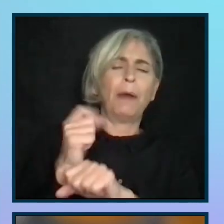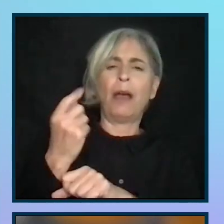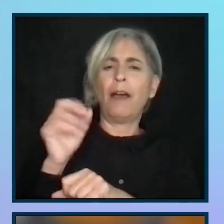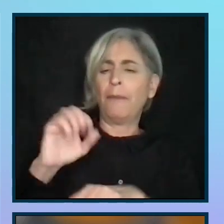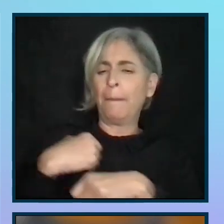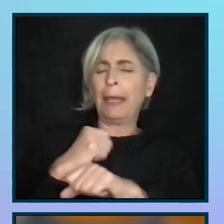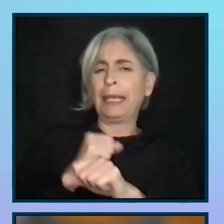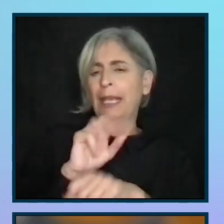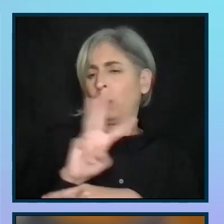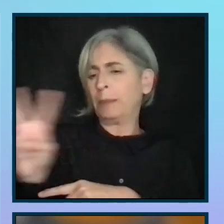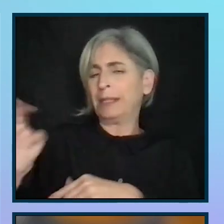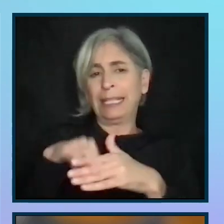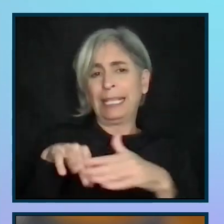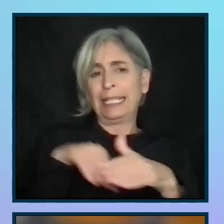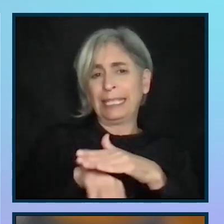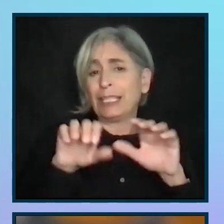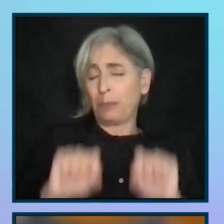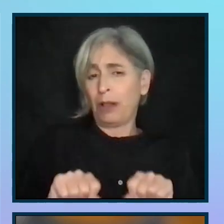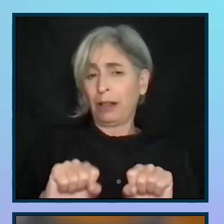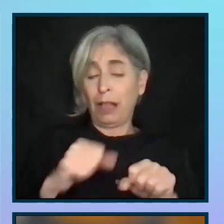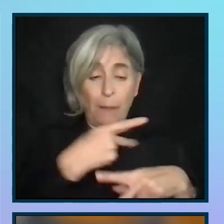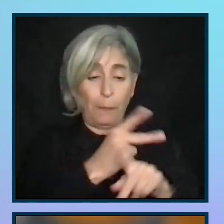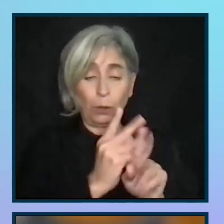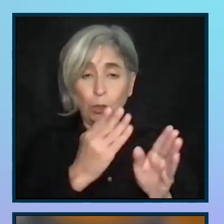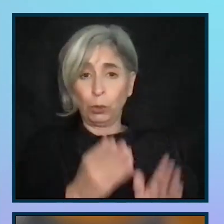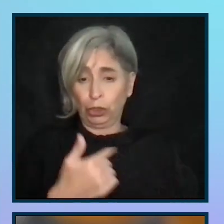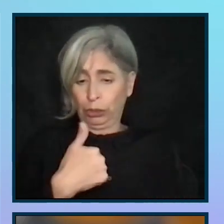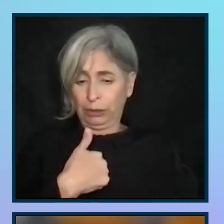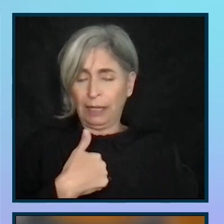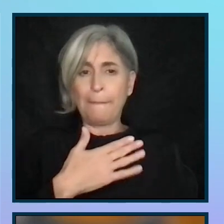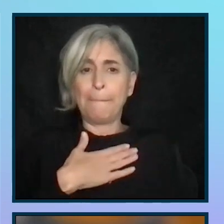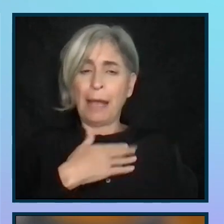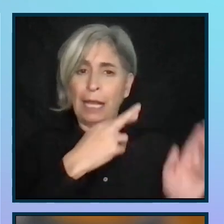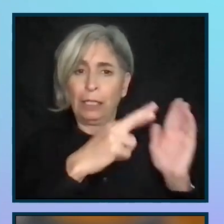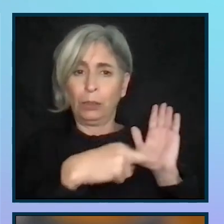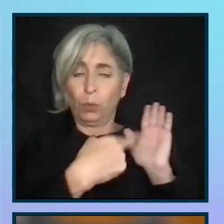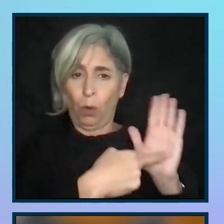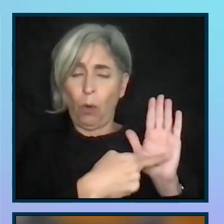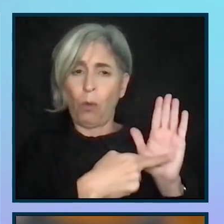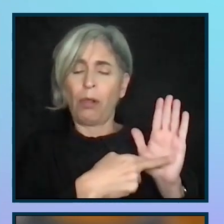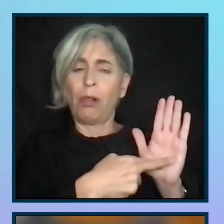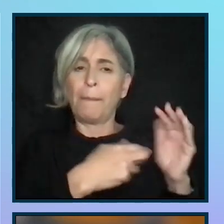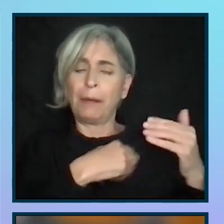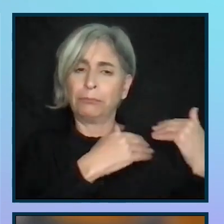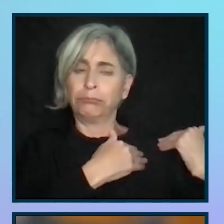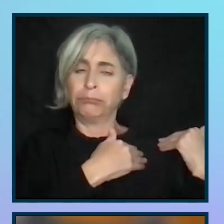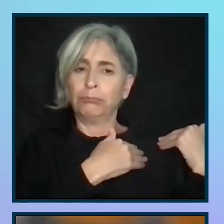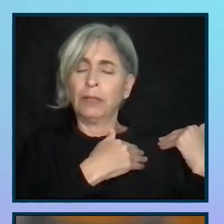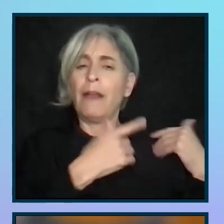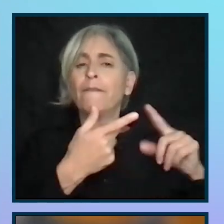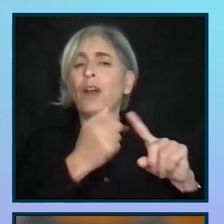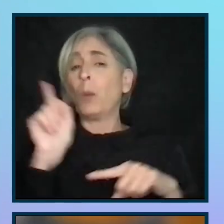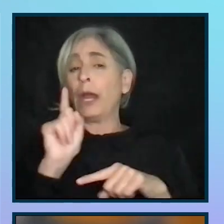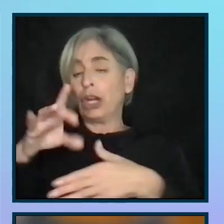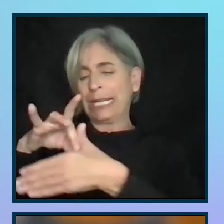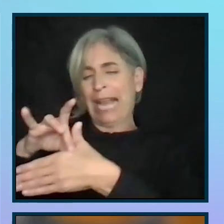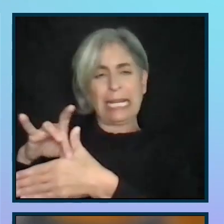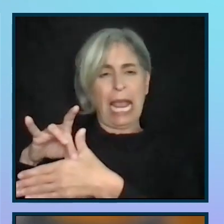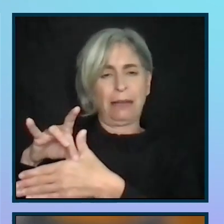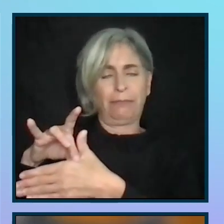and accessible. Now, as a producer, I'm not coming from the coding aspect of putting together websites. We